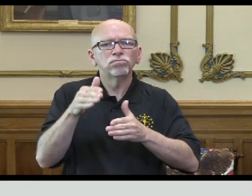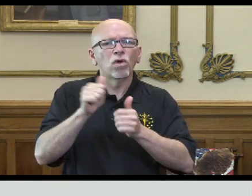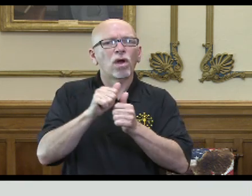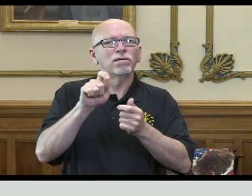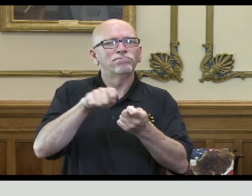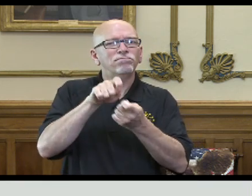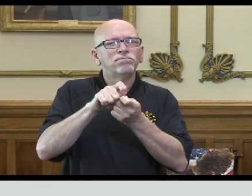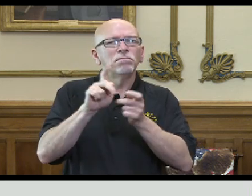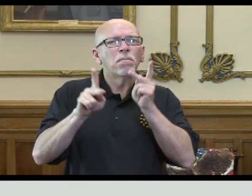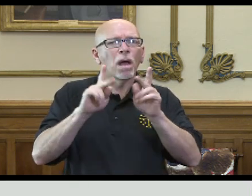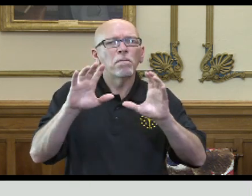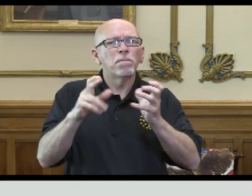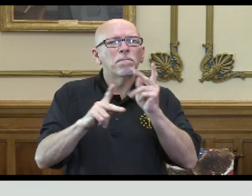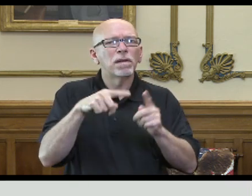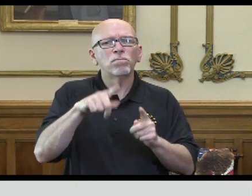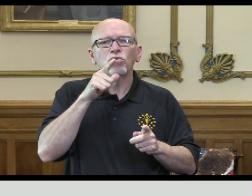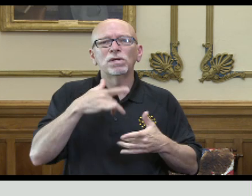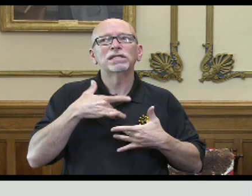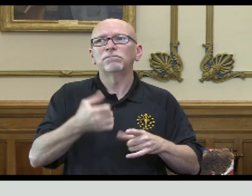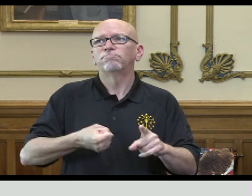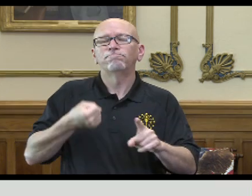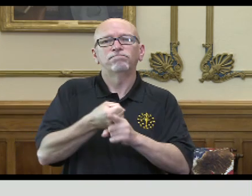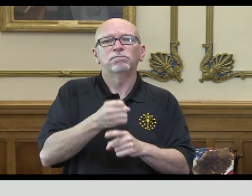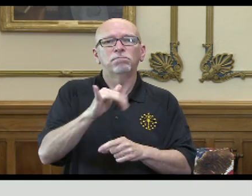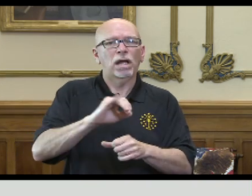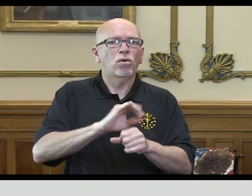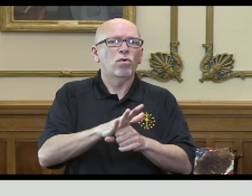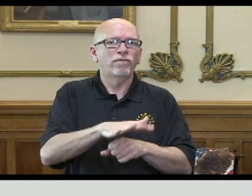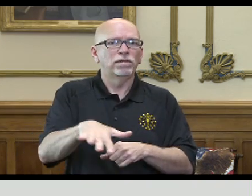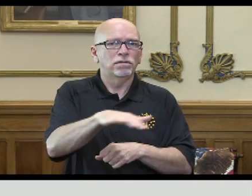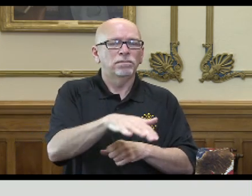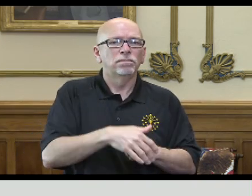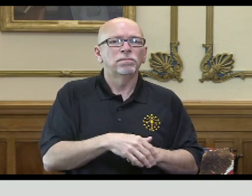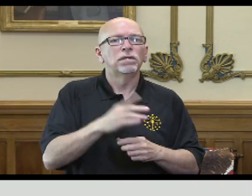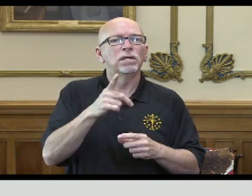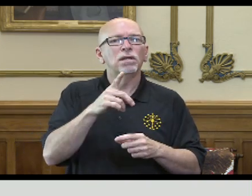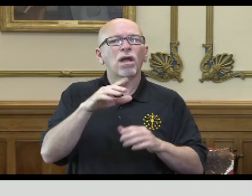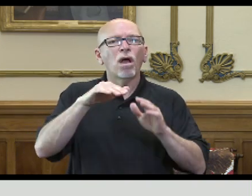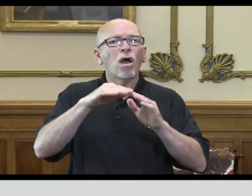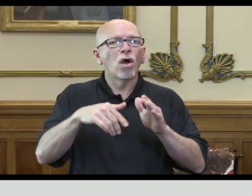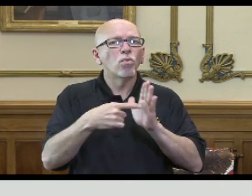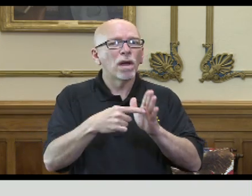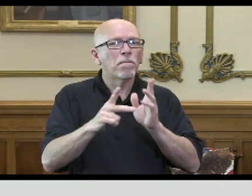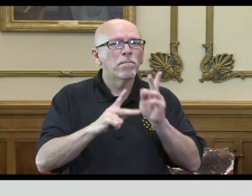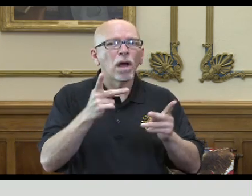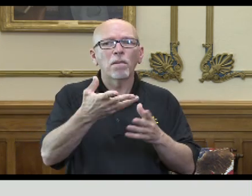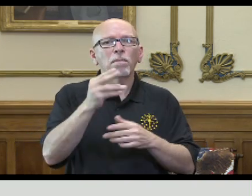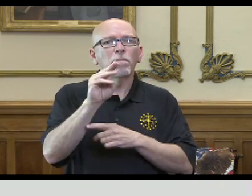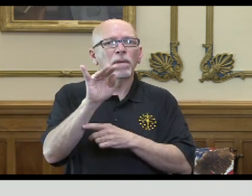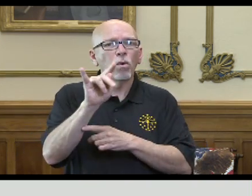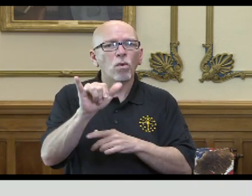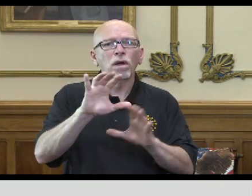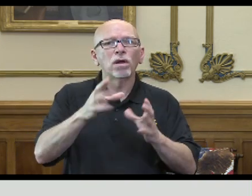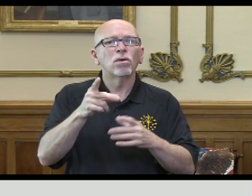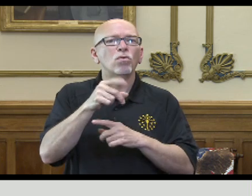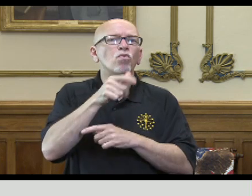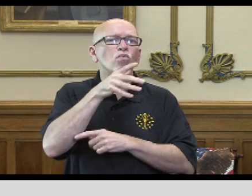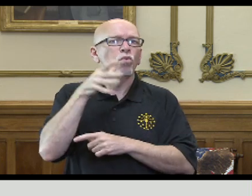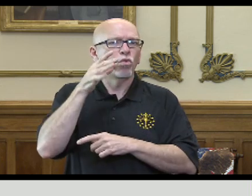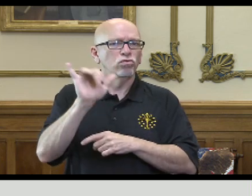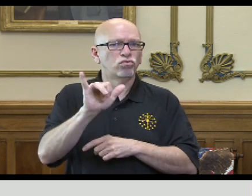populations of people who have been most impacted by COVID-19, underrepresented populations, and those from rural